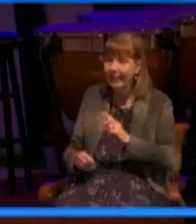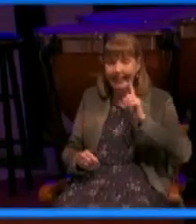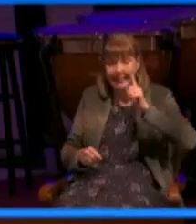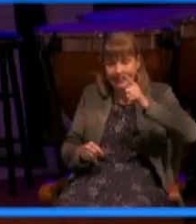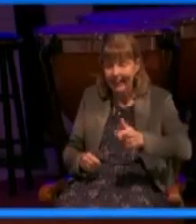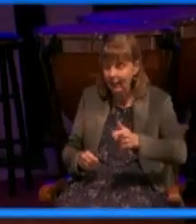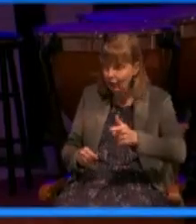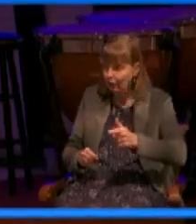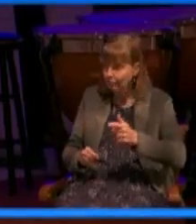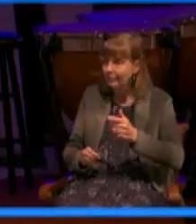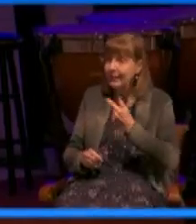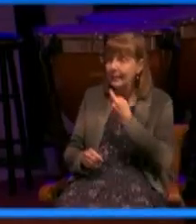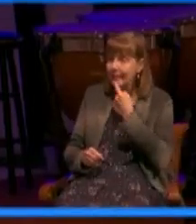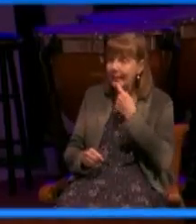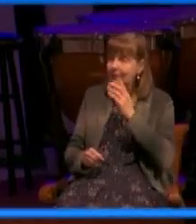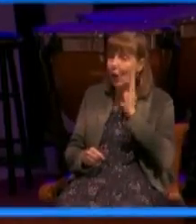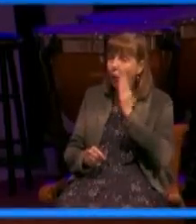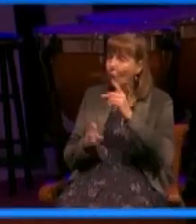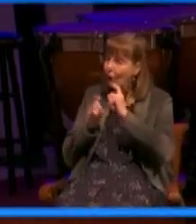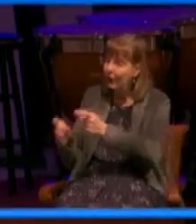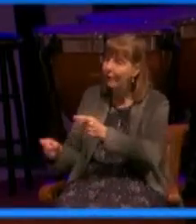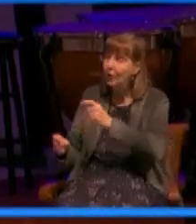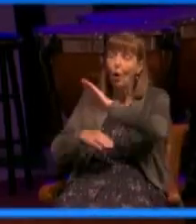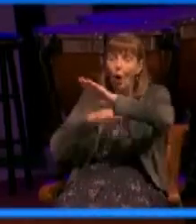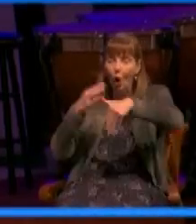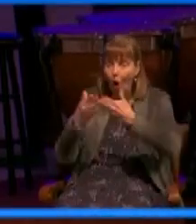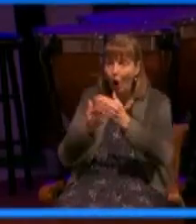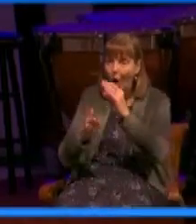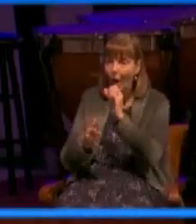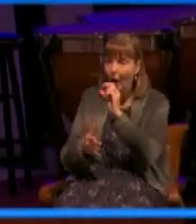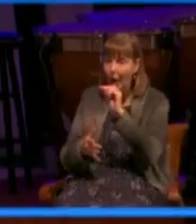Canaan. I'm going to enlarge it. I'm going to make it better. I'm going to